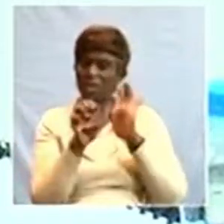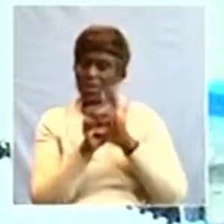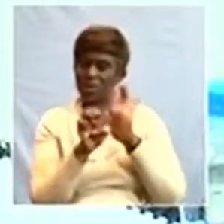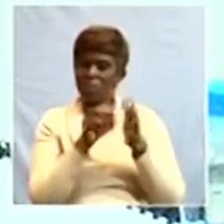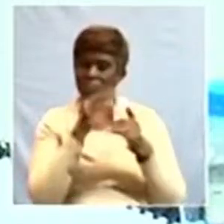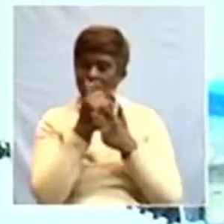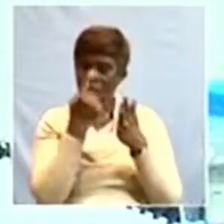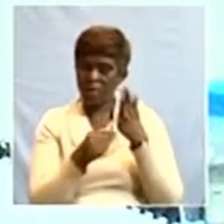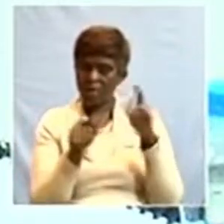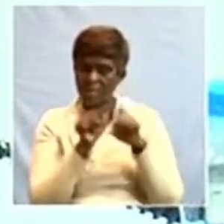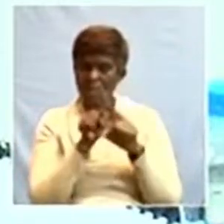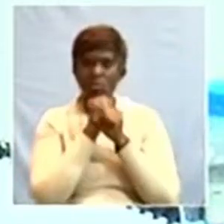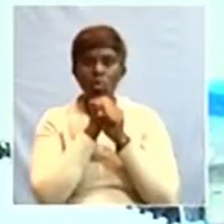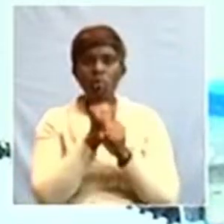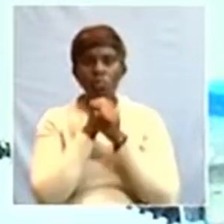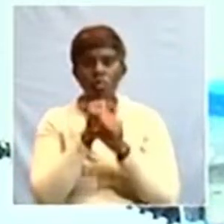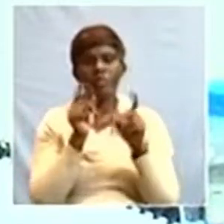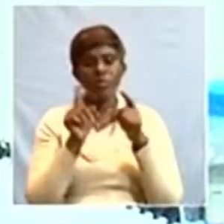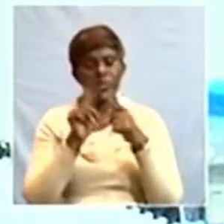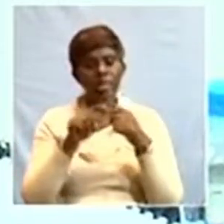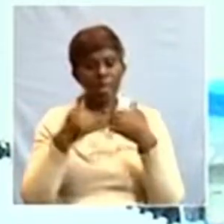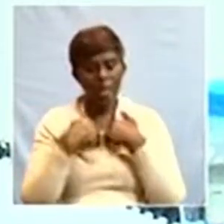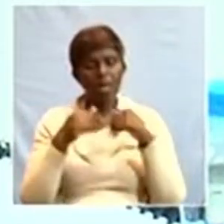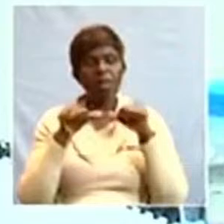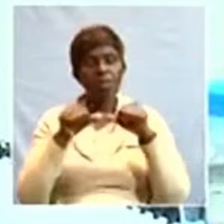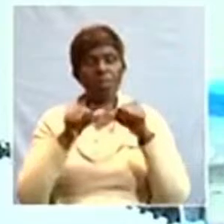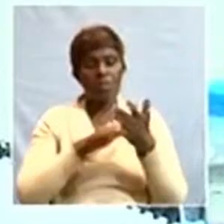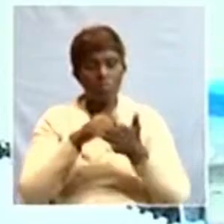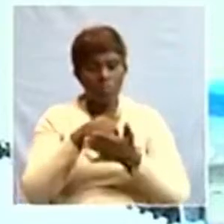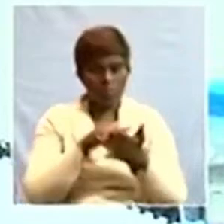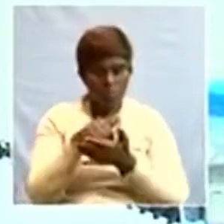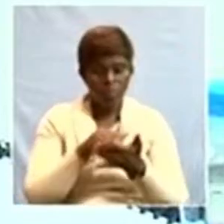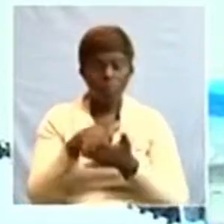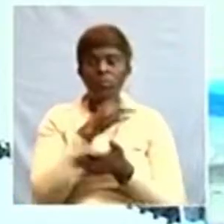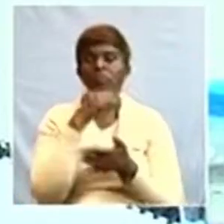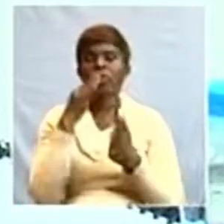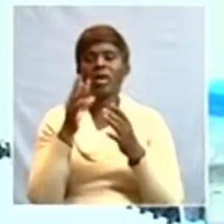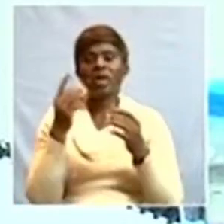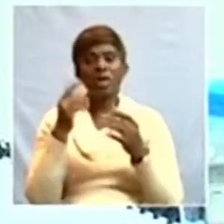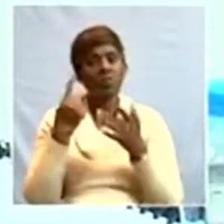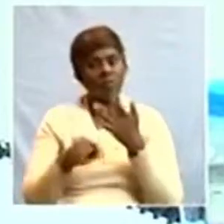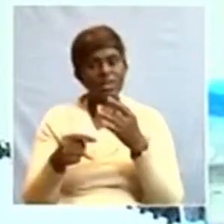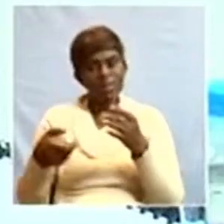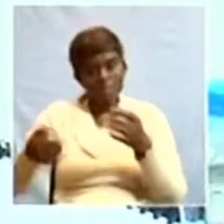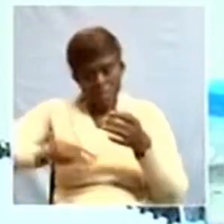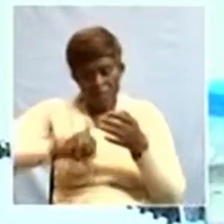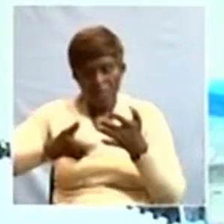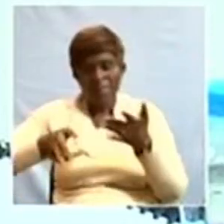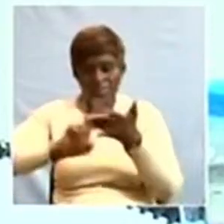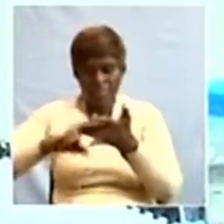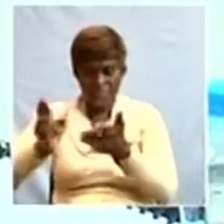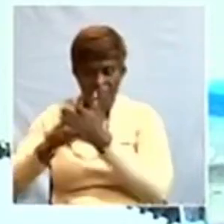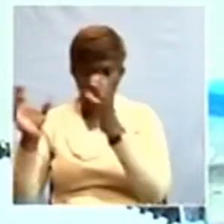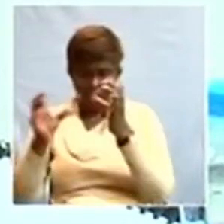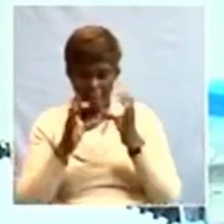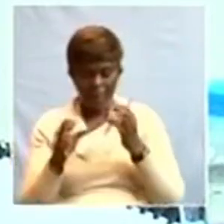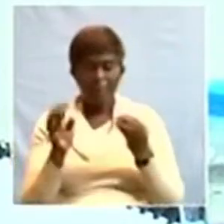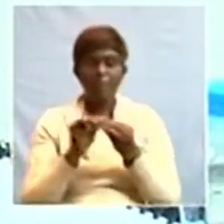were actually adults, but they were still vulnerable and viable farmers, so we reclassified them.